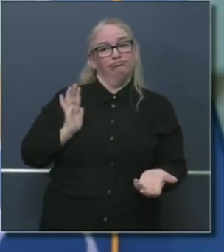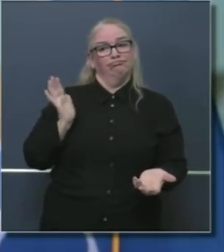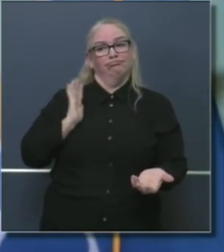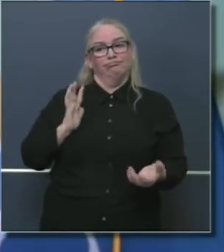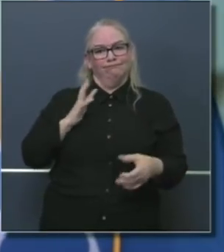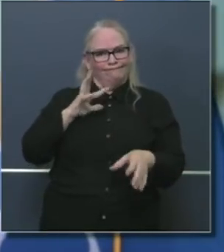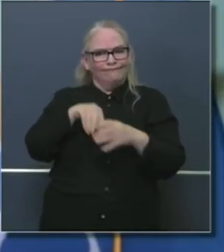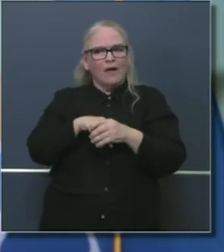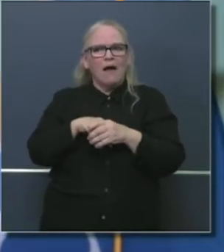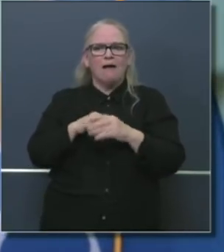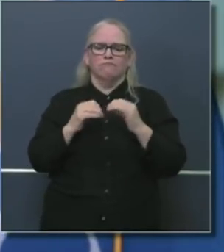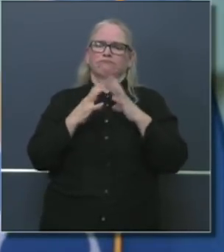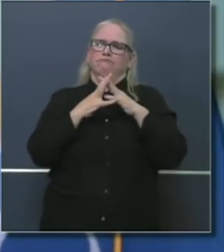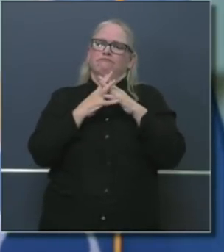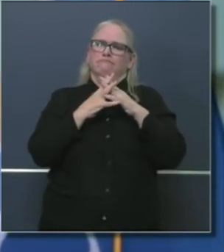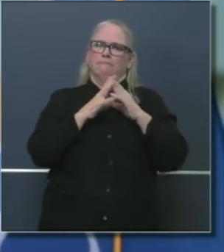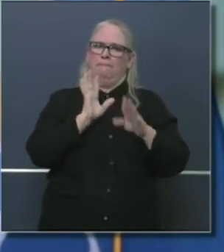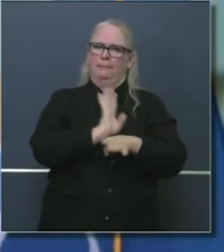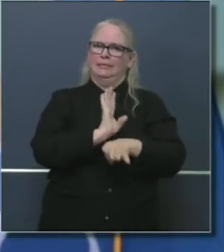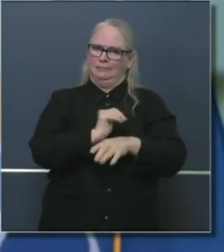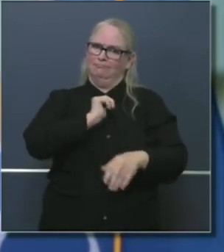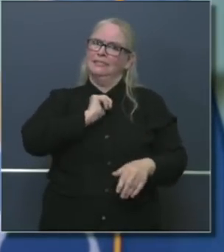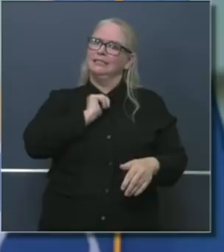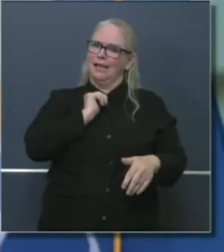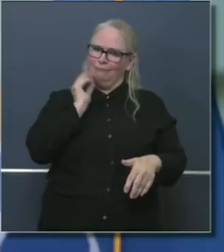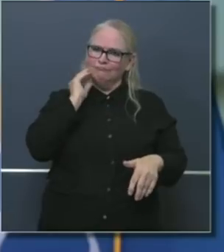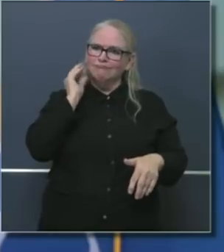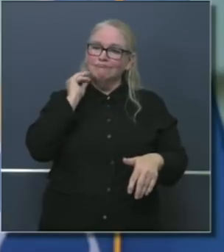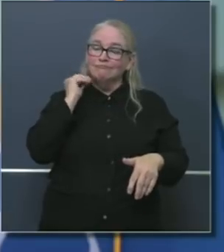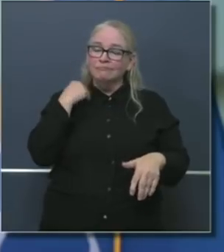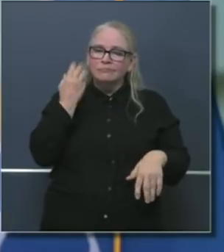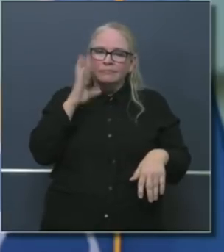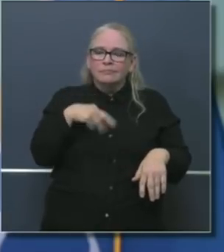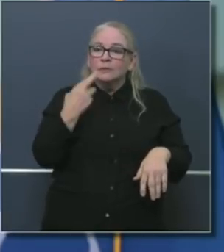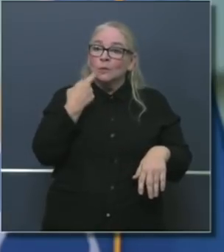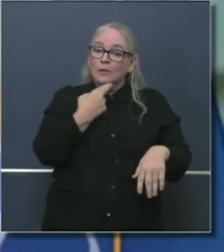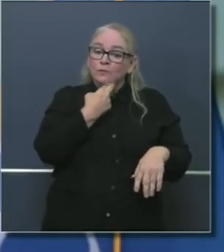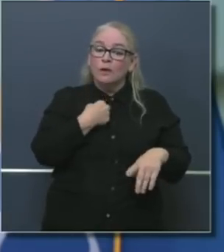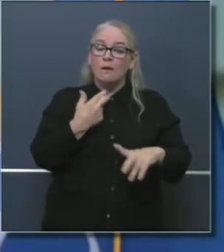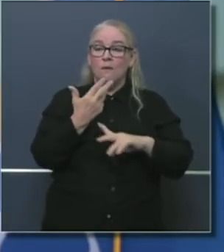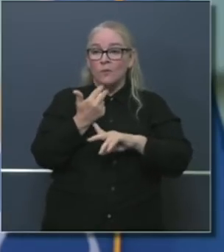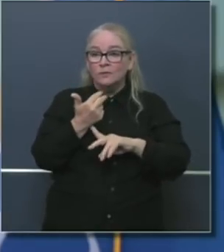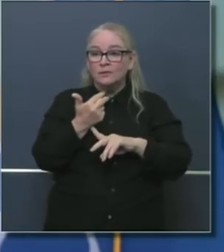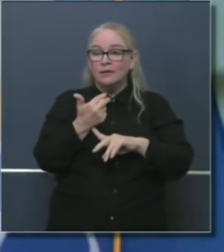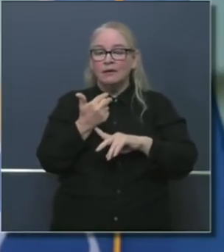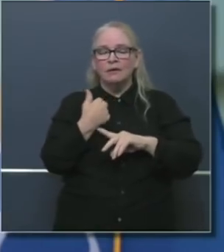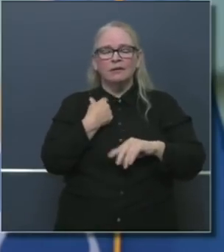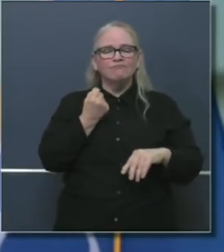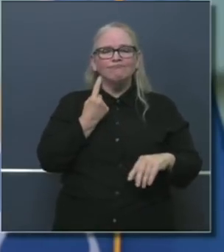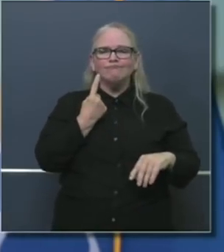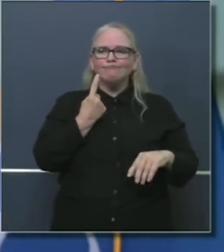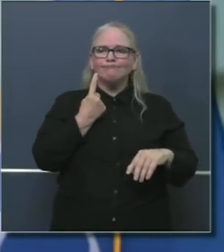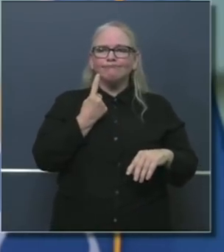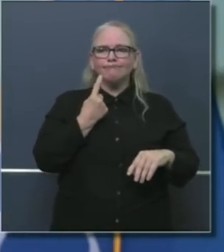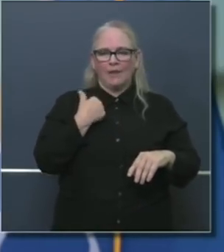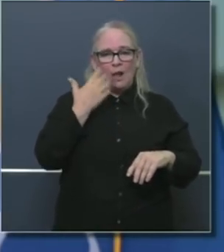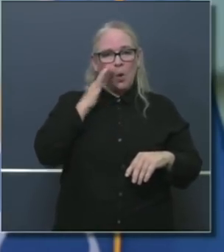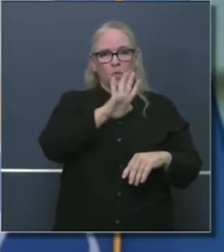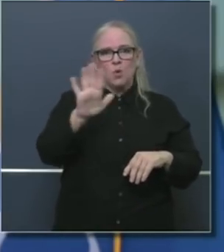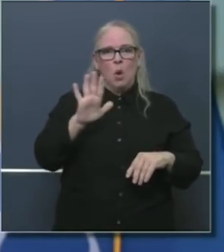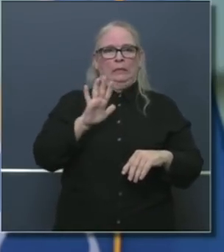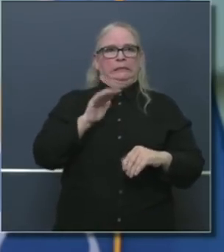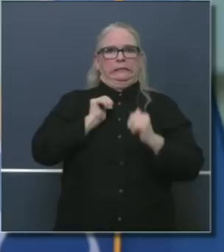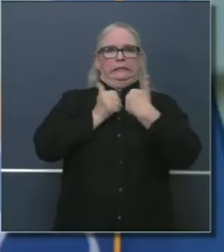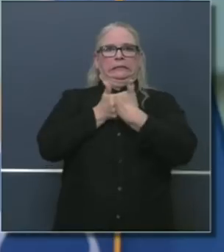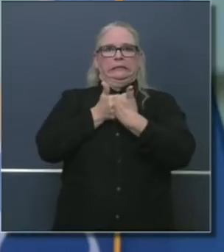in starting up many businesses in this state, in the restaurant, hotel, and wine sector, and I deeply understand no one